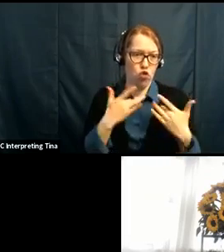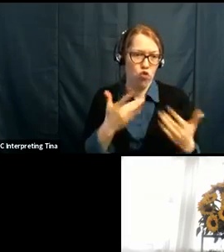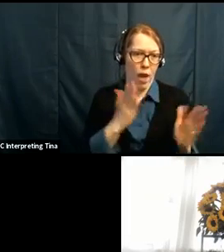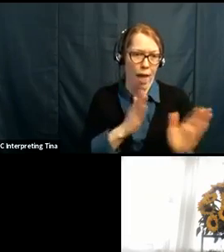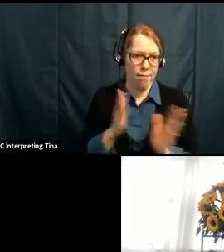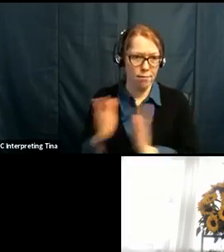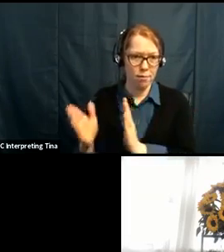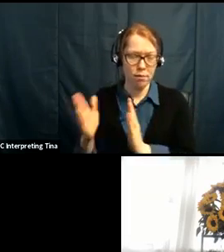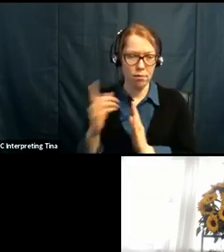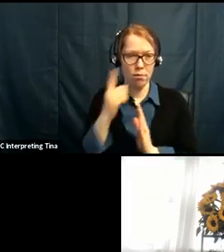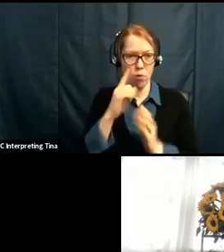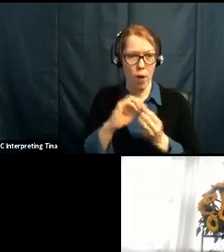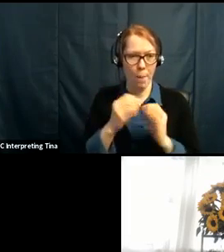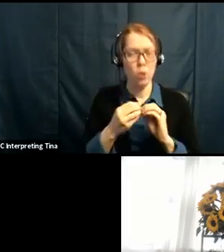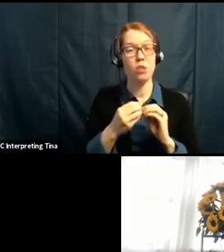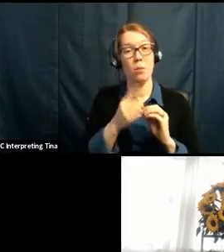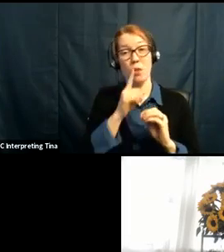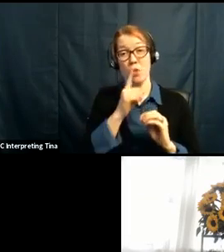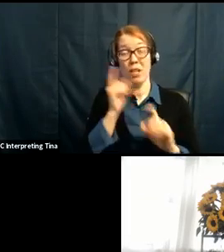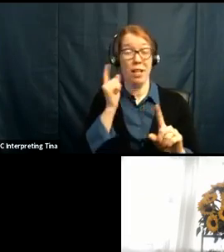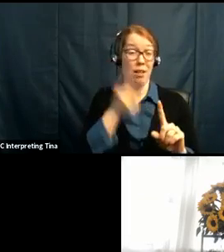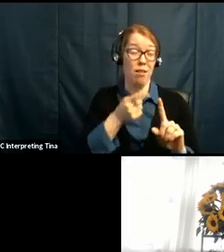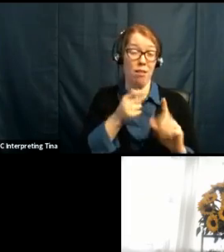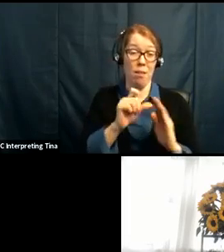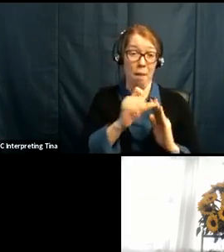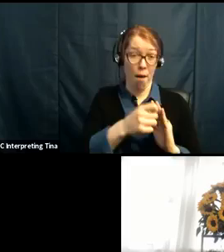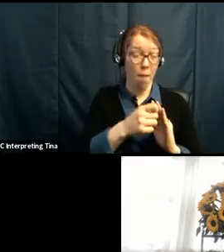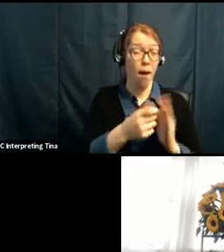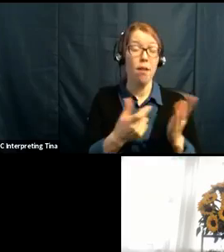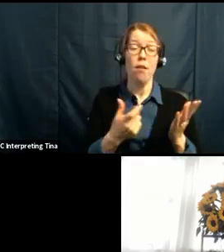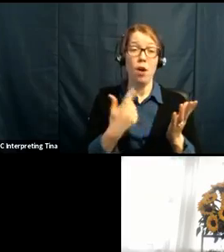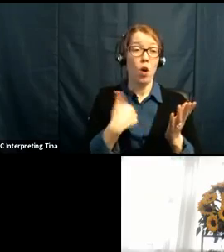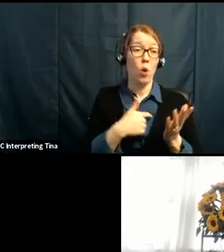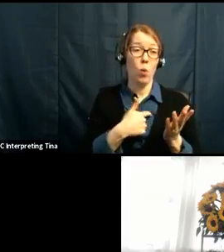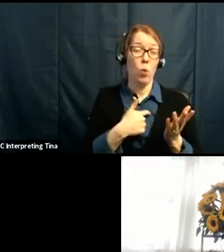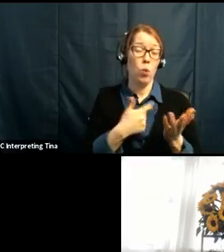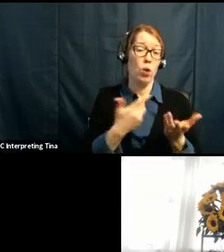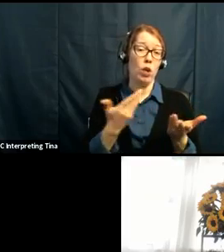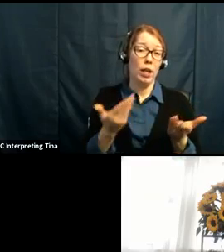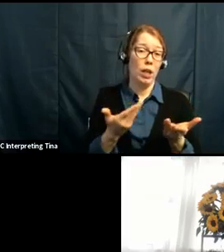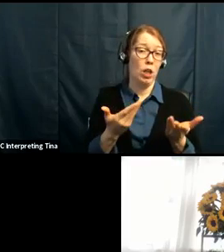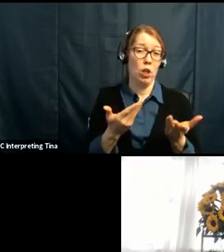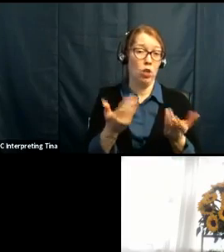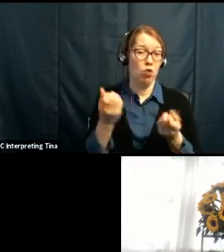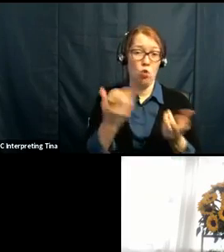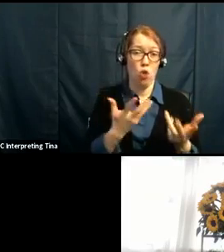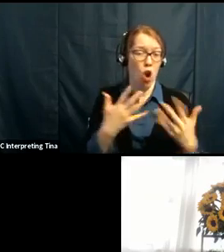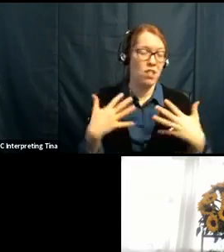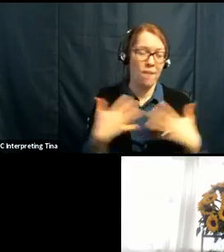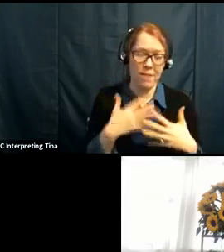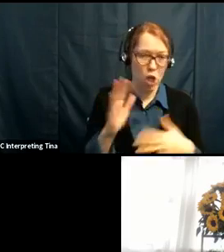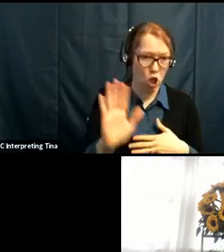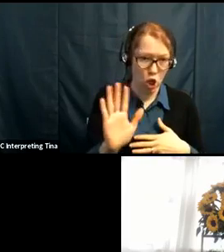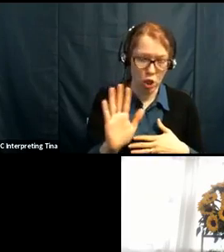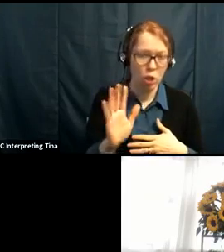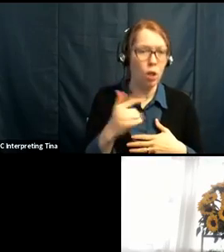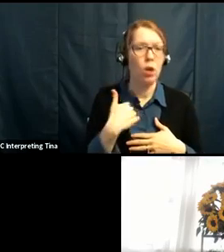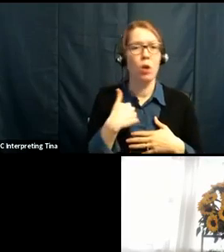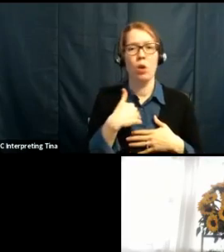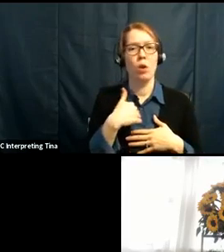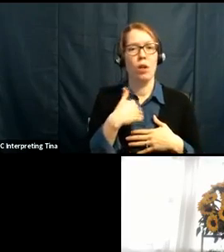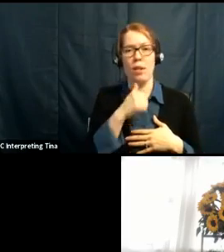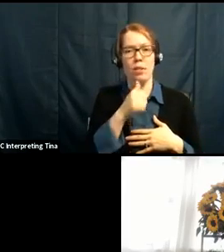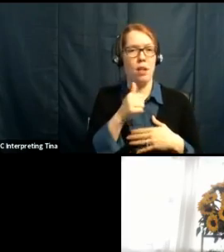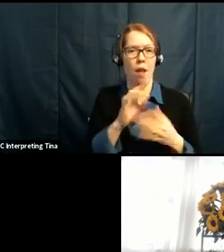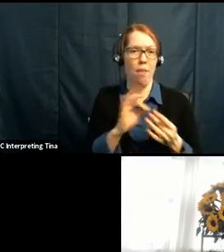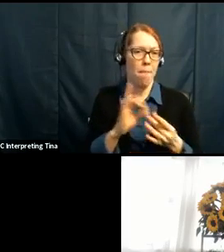think the bottom line here is, we're not here today to cause any fear. That's not our